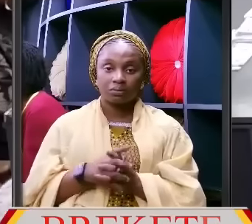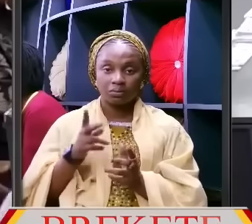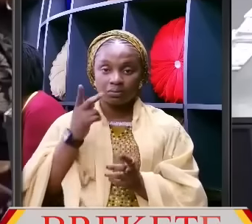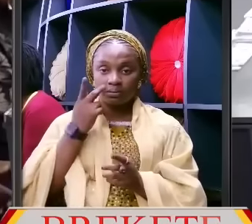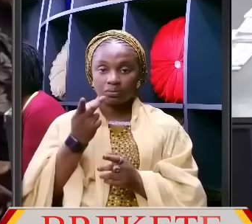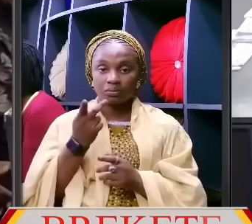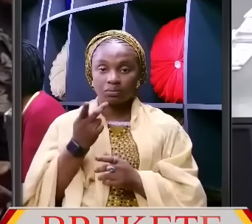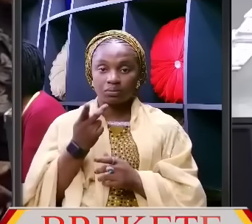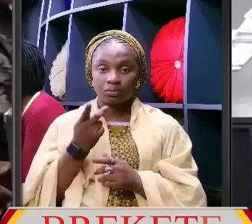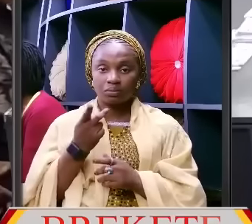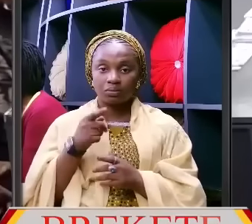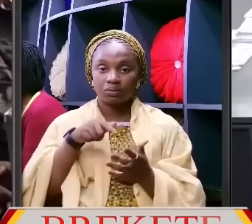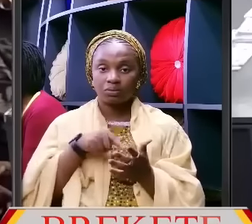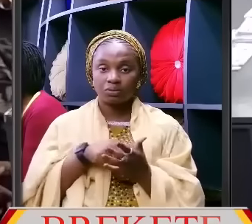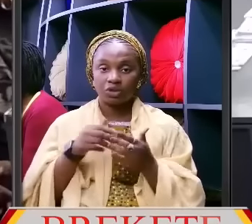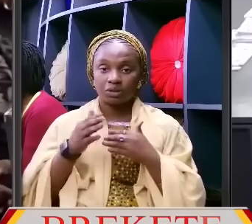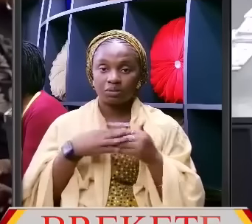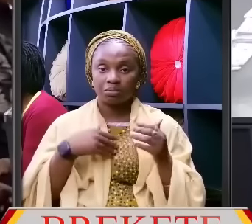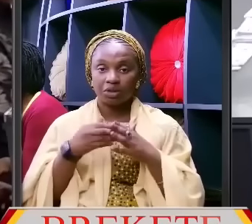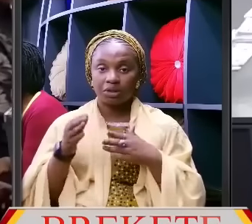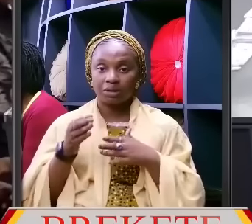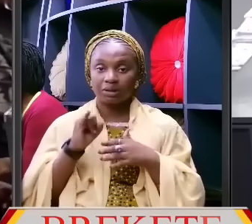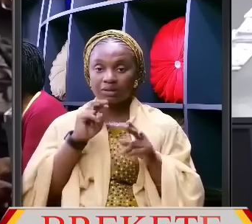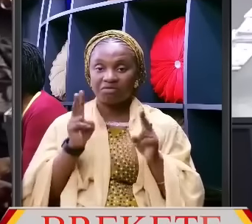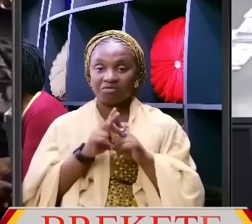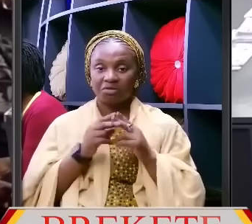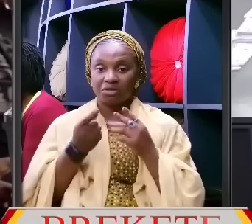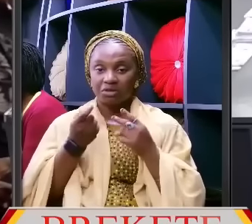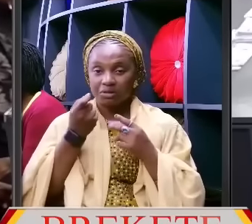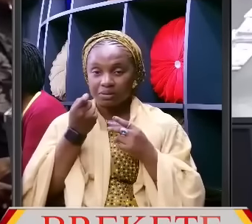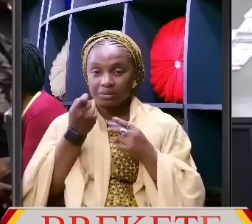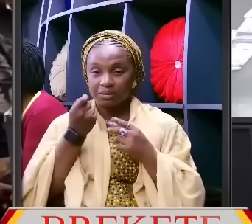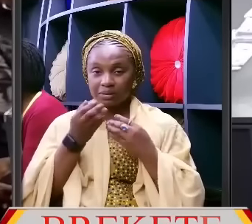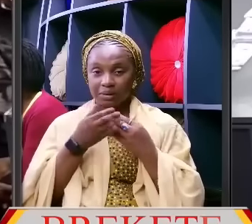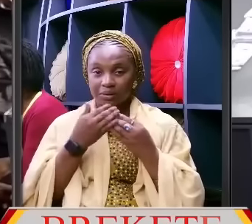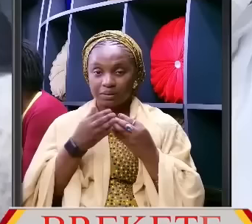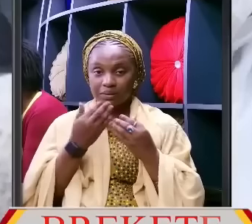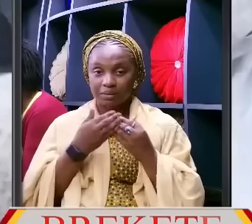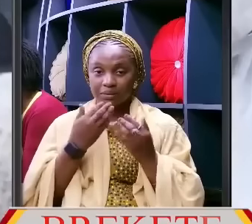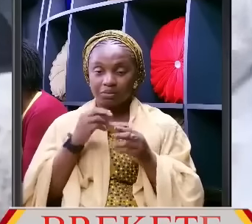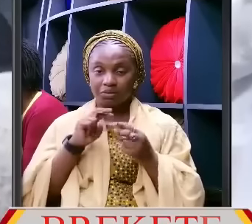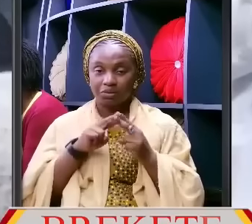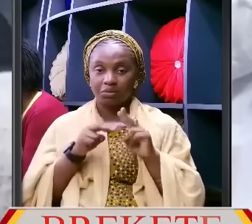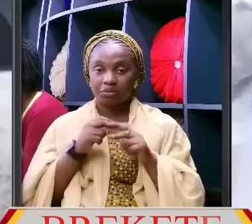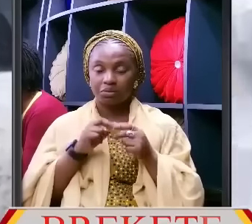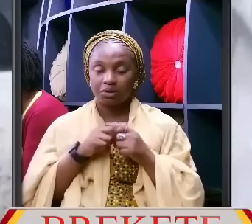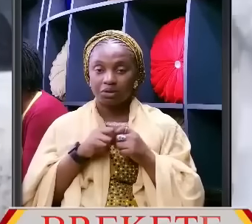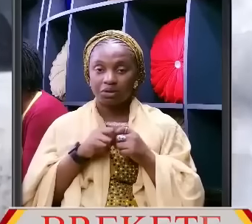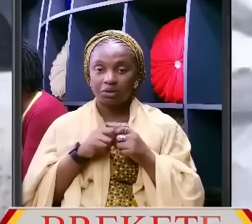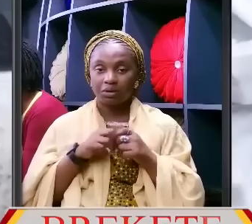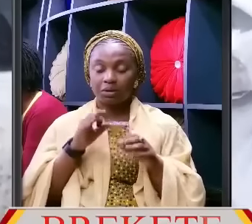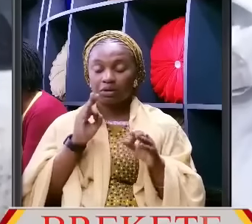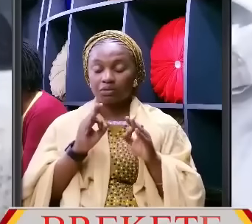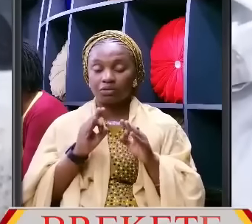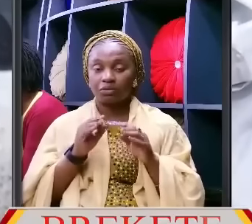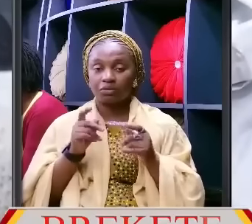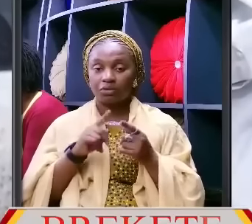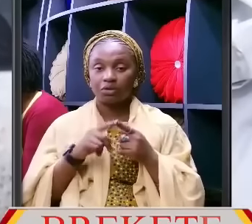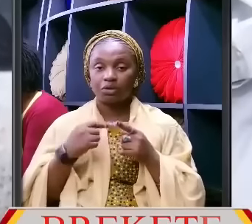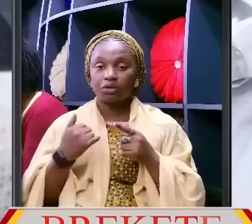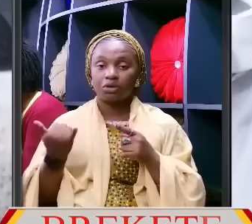See, this matter na simple matter. It to say they get people for that their